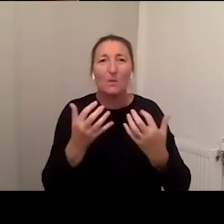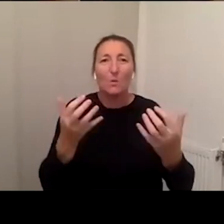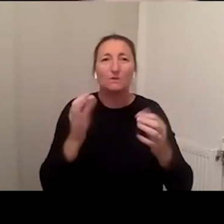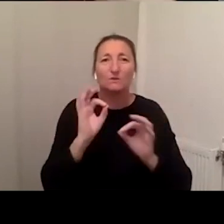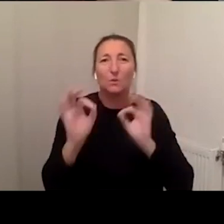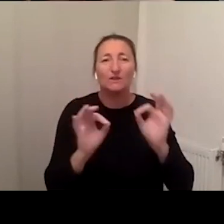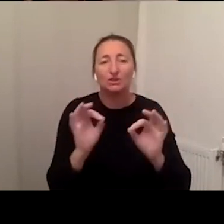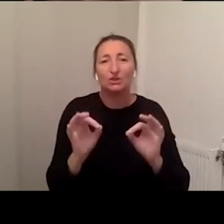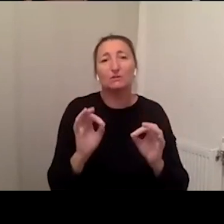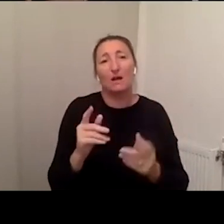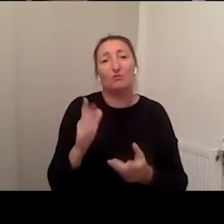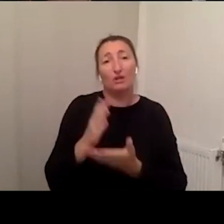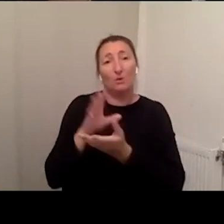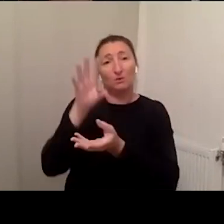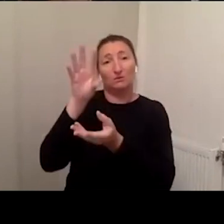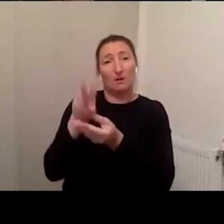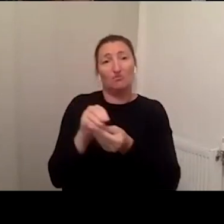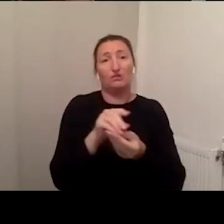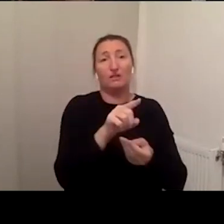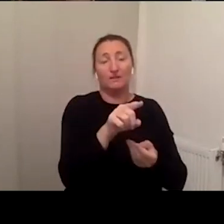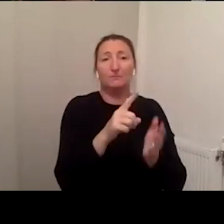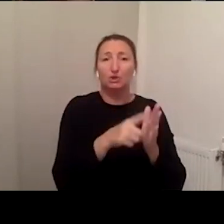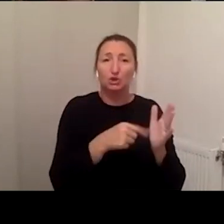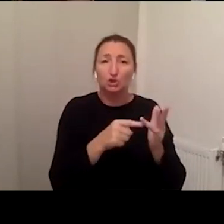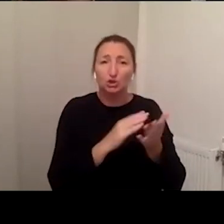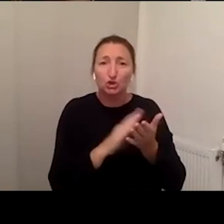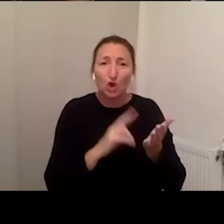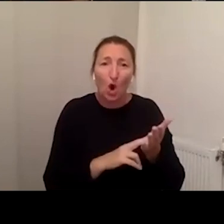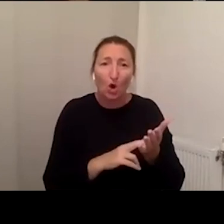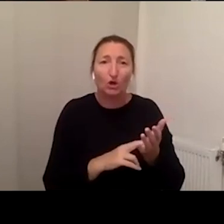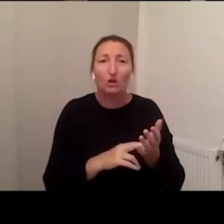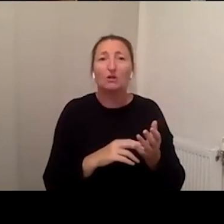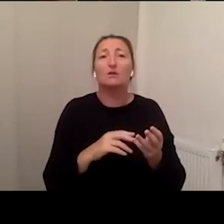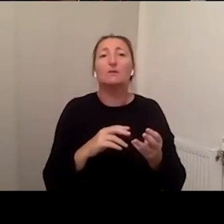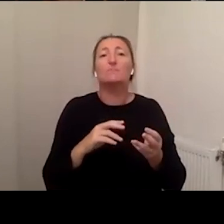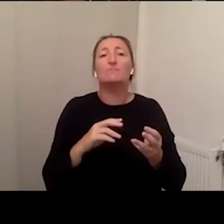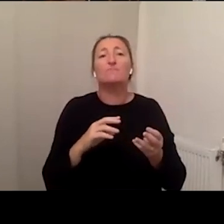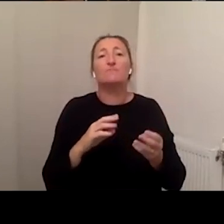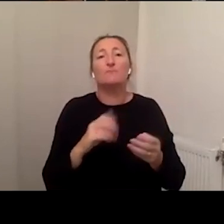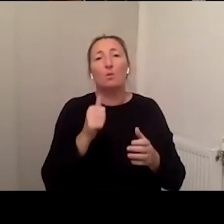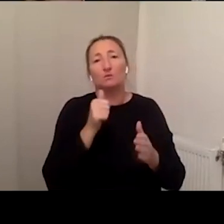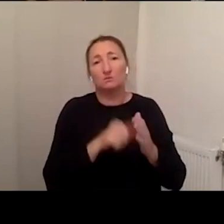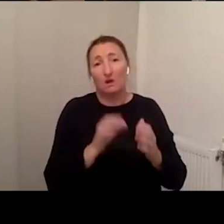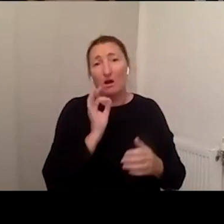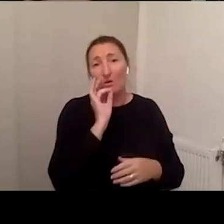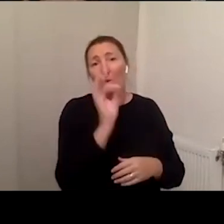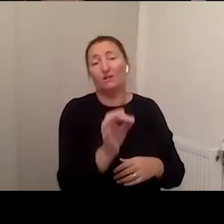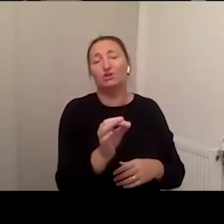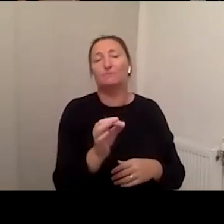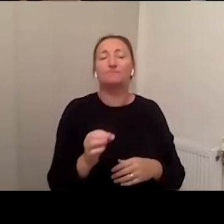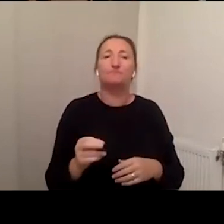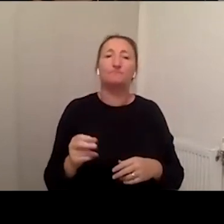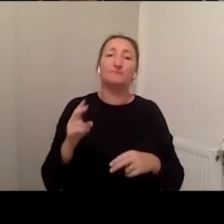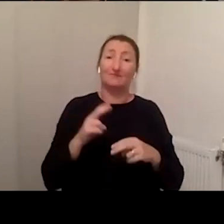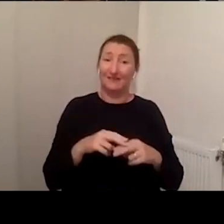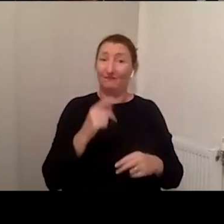going to start with John, is, and I'm sorry because this is really clunky question, but it's what you're all being asked this week. If you were able